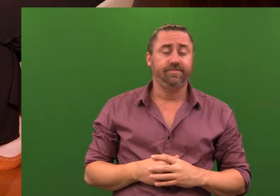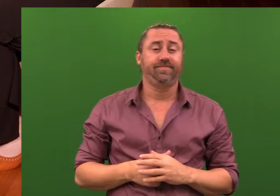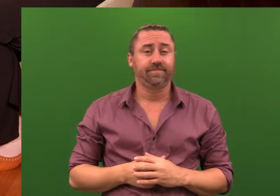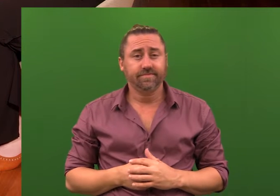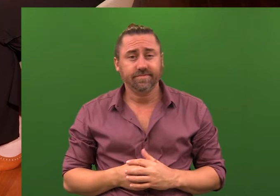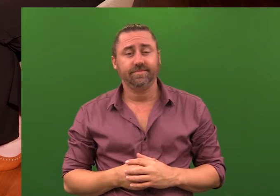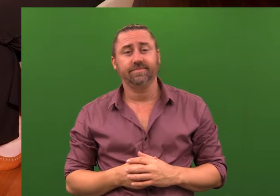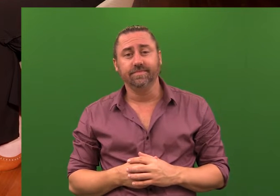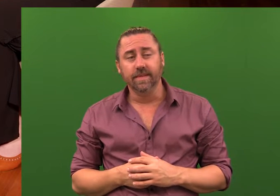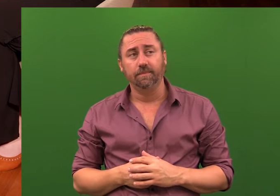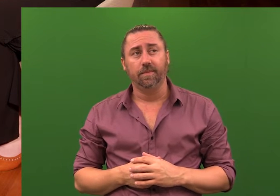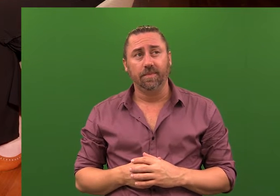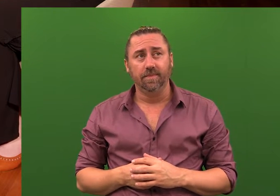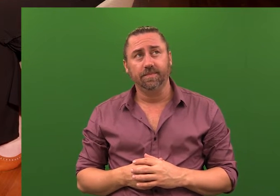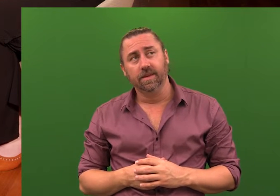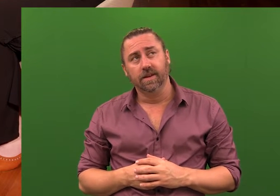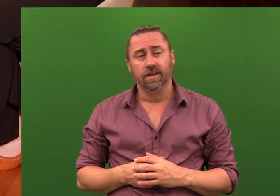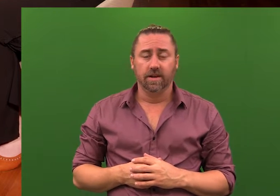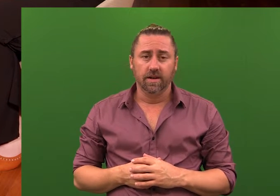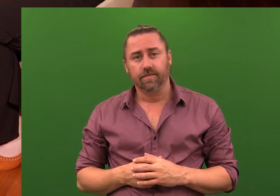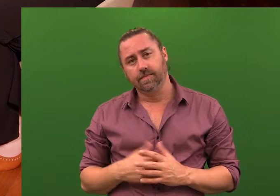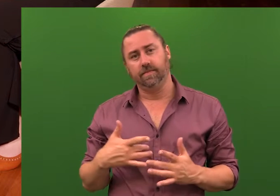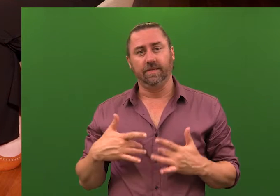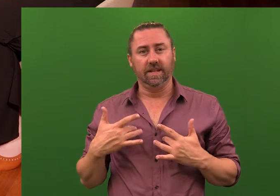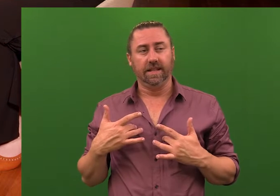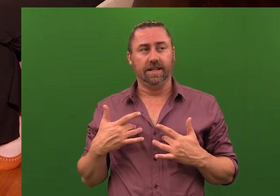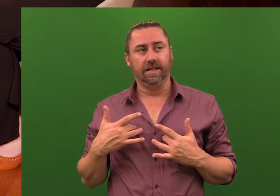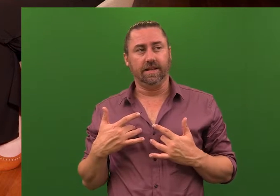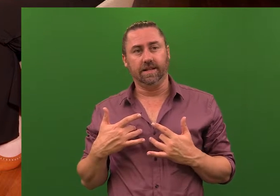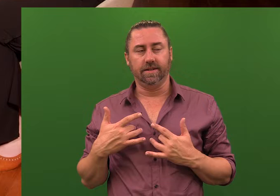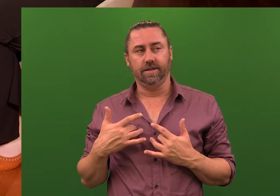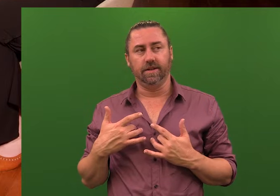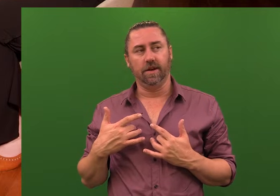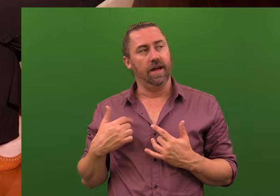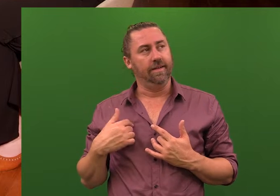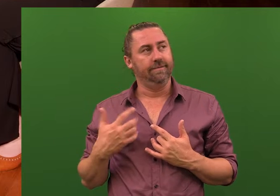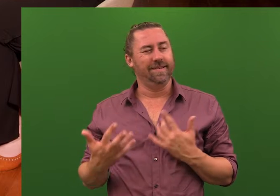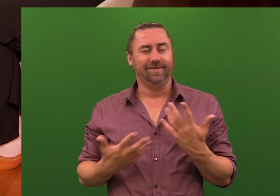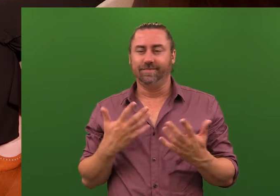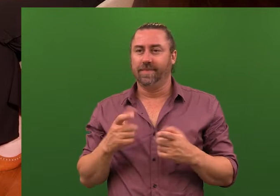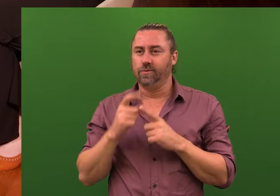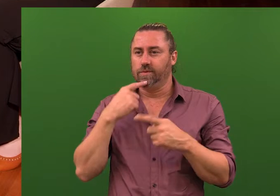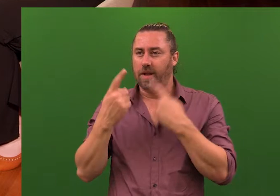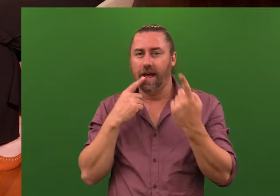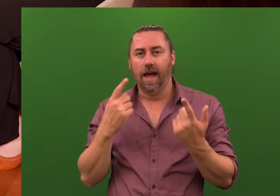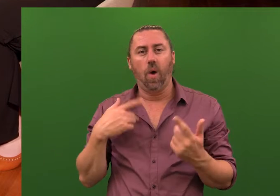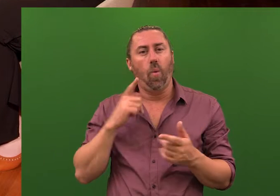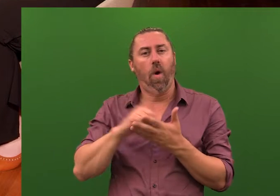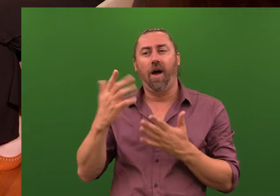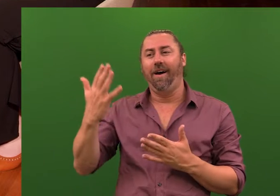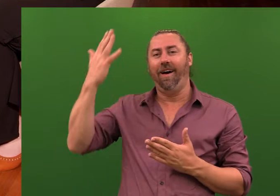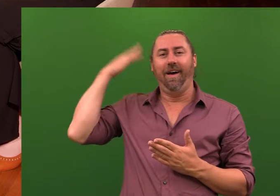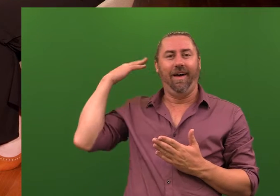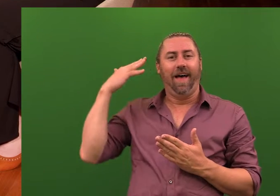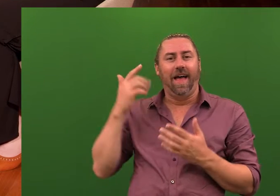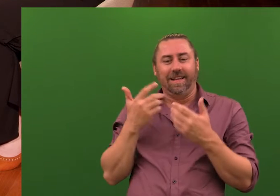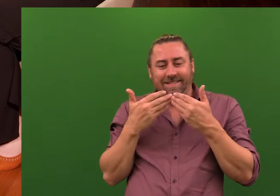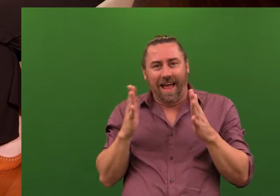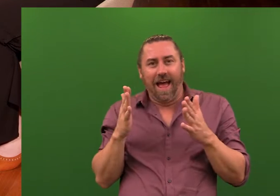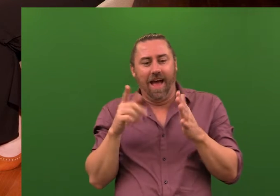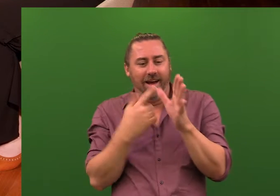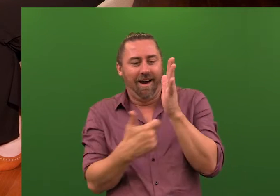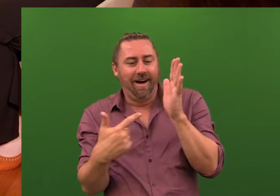Yeah. It's a big moment for us, isn't it? Yeah. And something we've been dreaming and planning of for many,